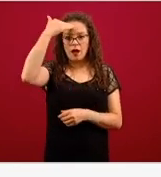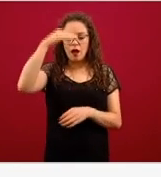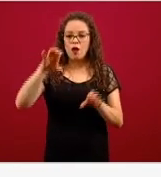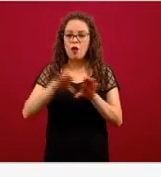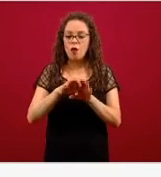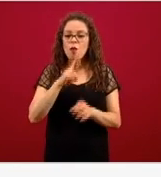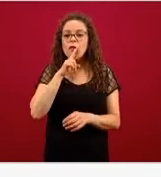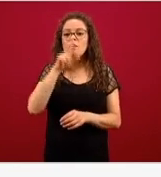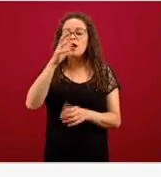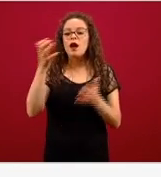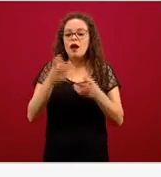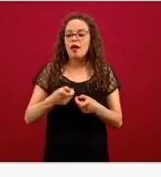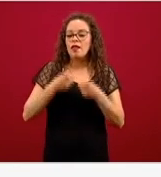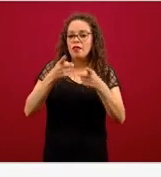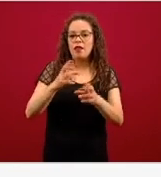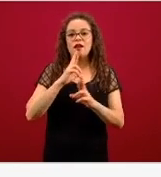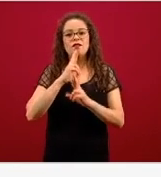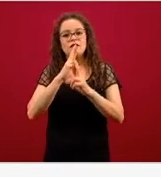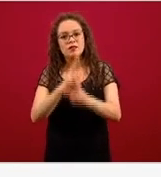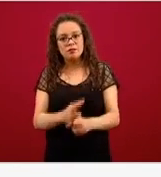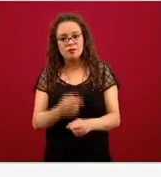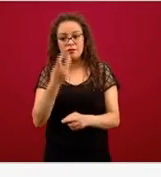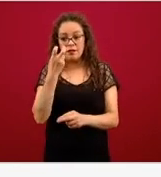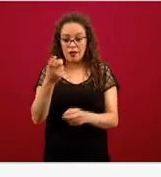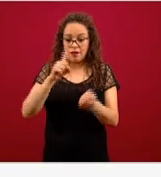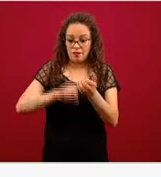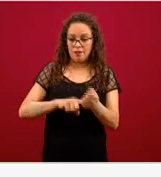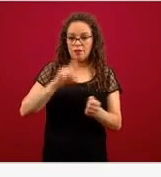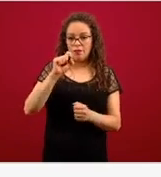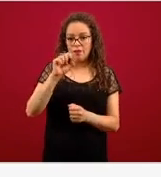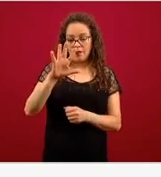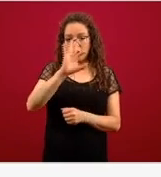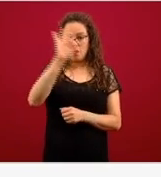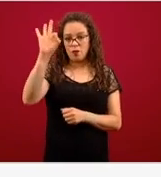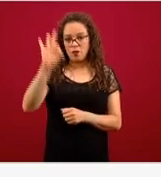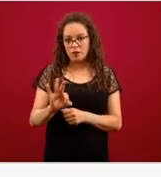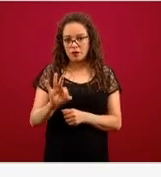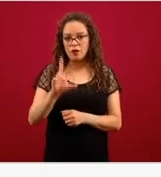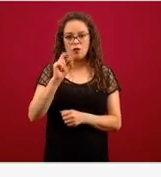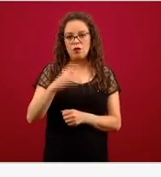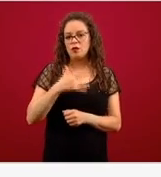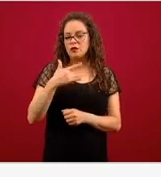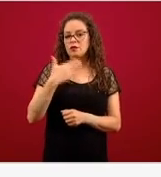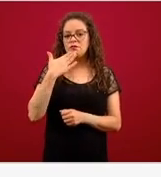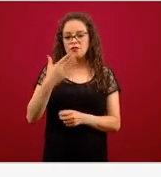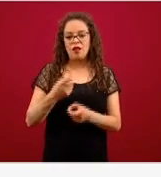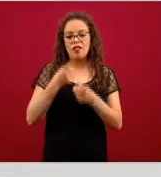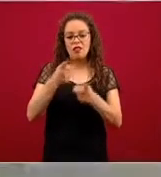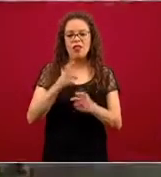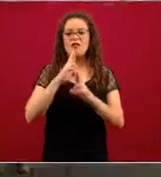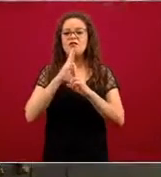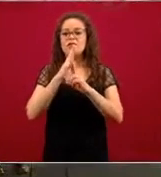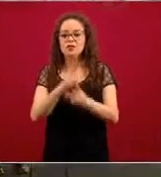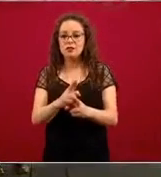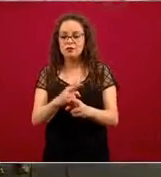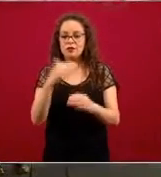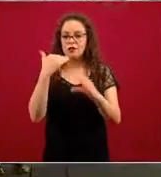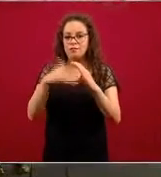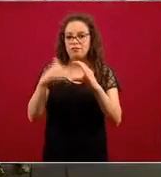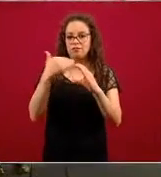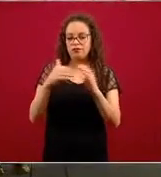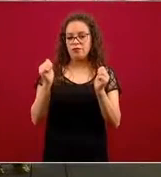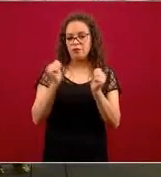And questions of the sort. Of course, having a 75% satisfaction index means that we